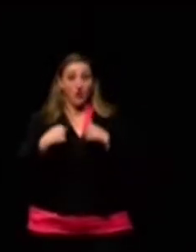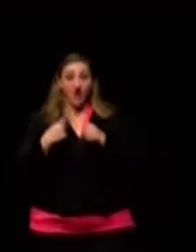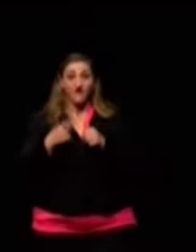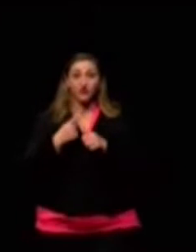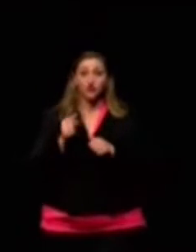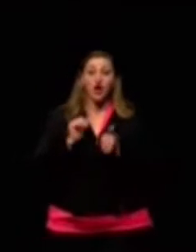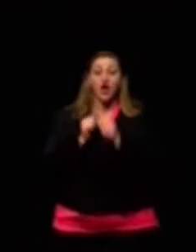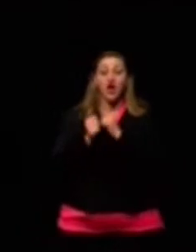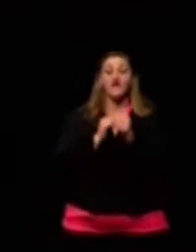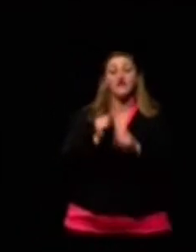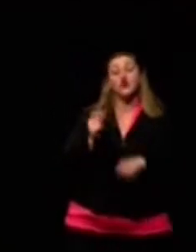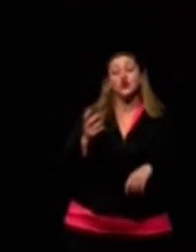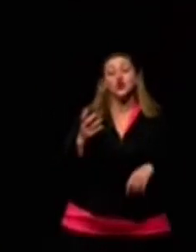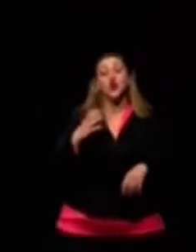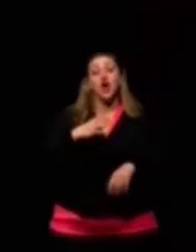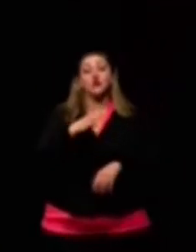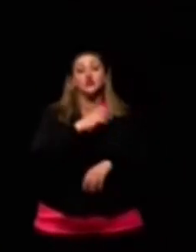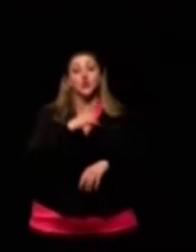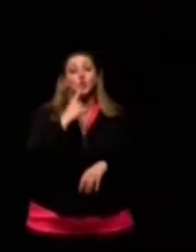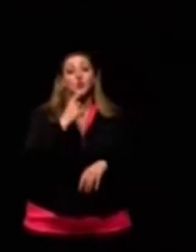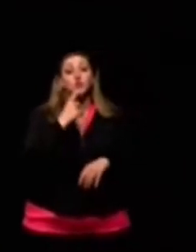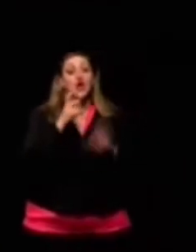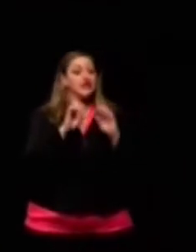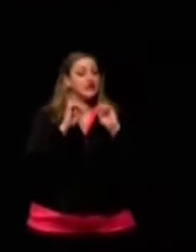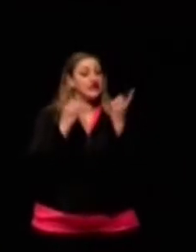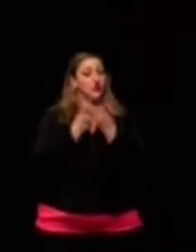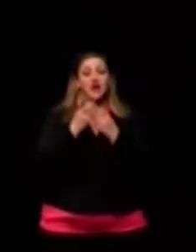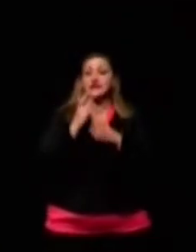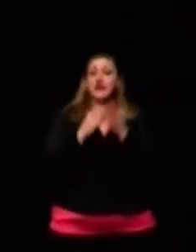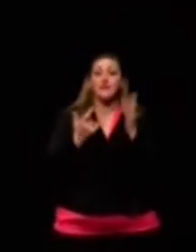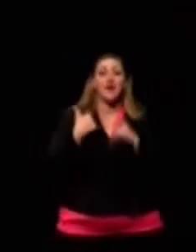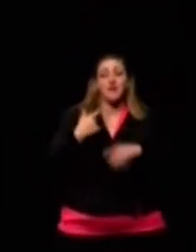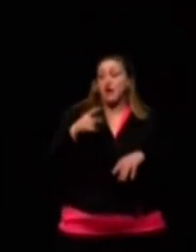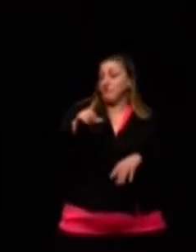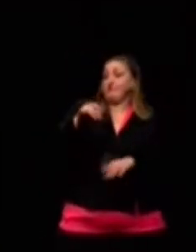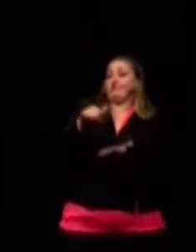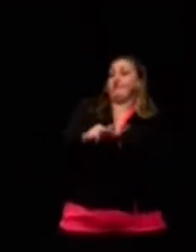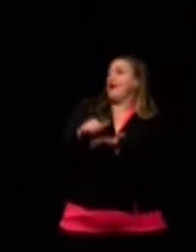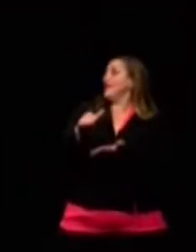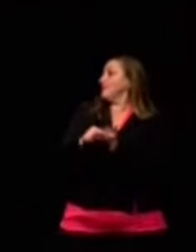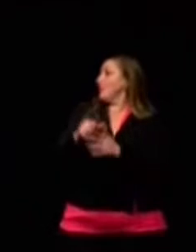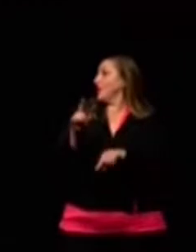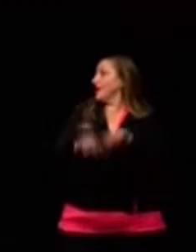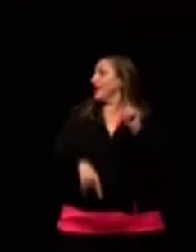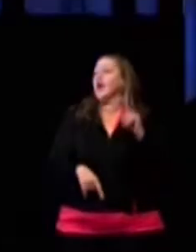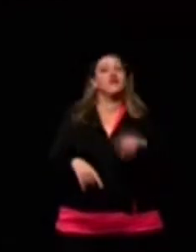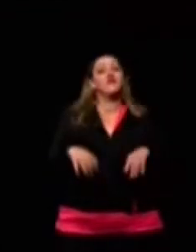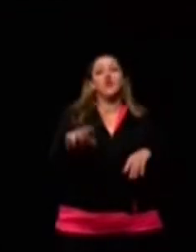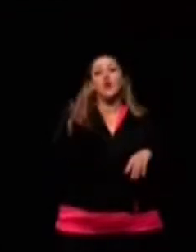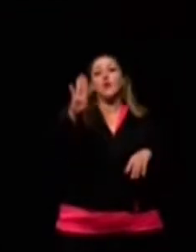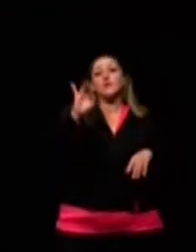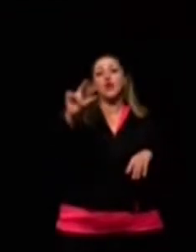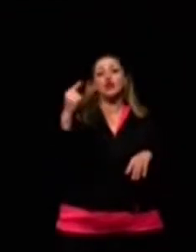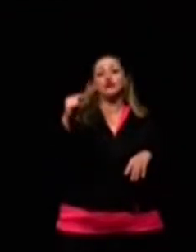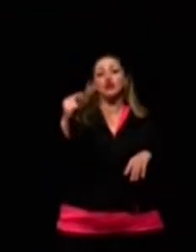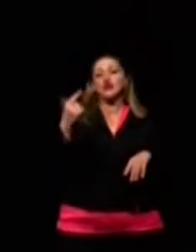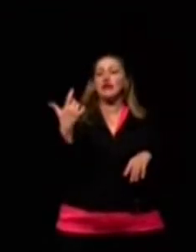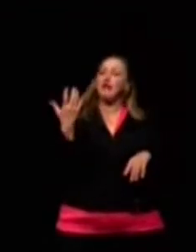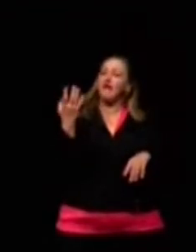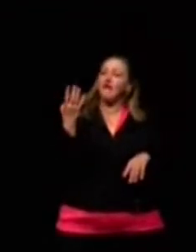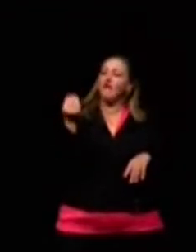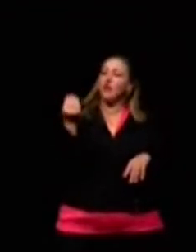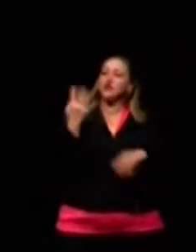for Congress in a red district. Some people said I didn't stand a chance against Bill Green, a 14-year